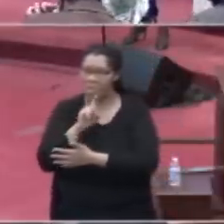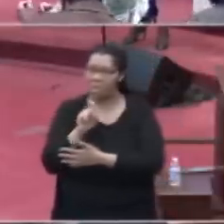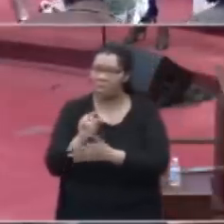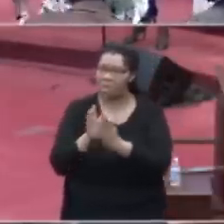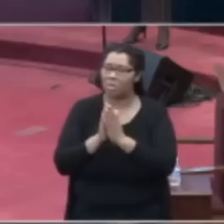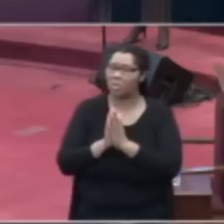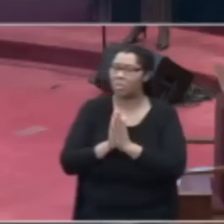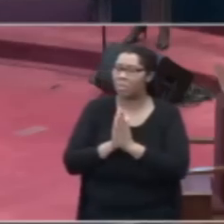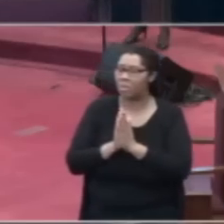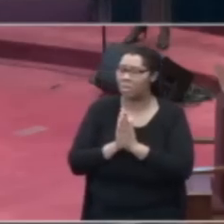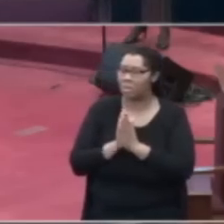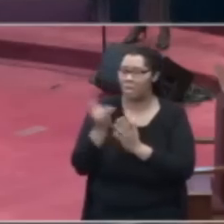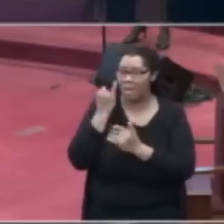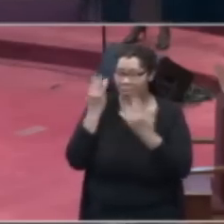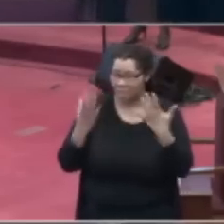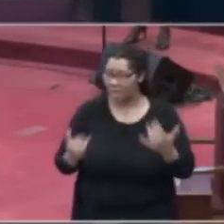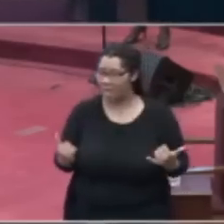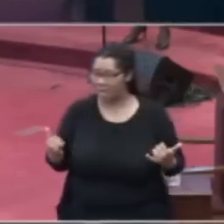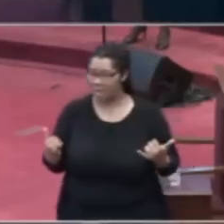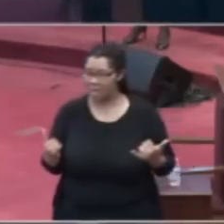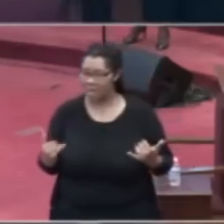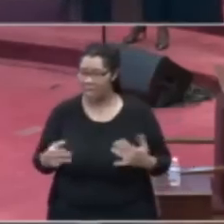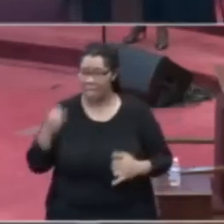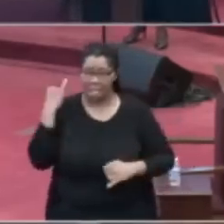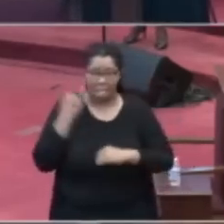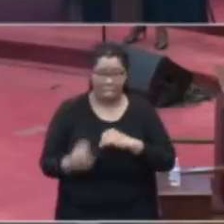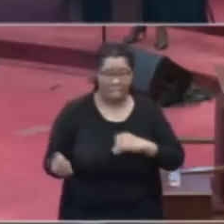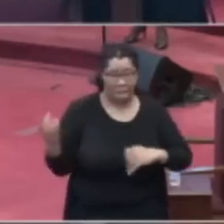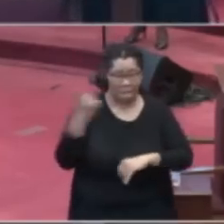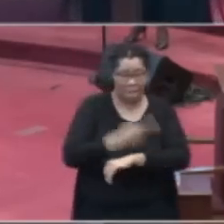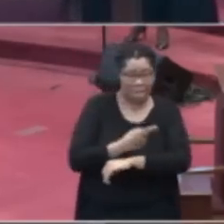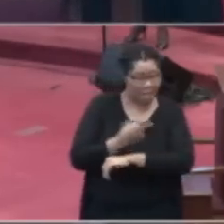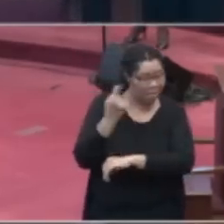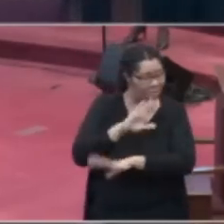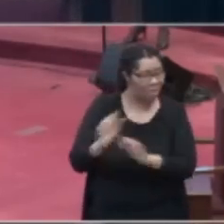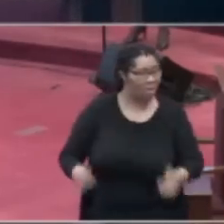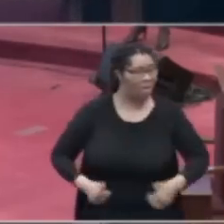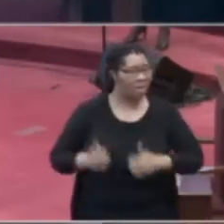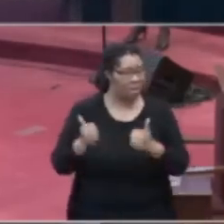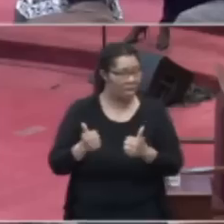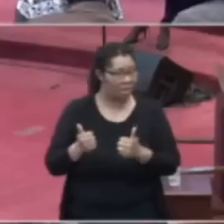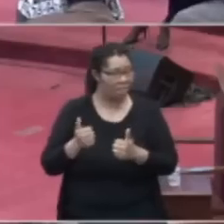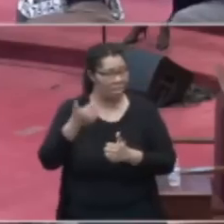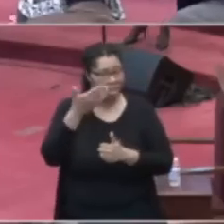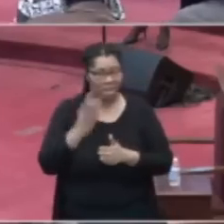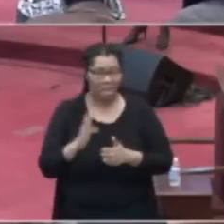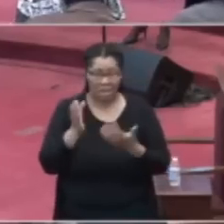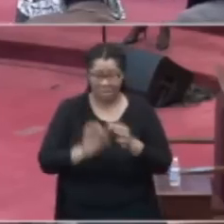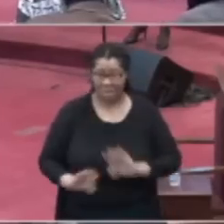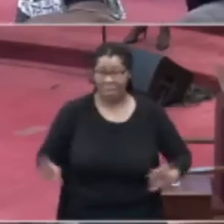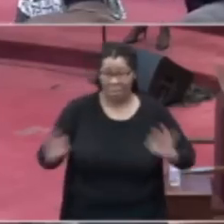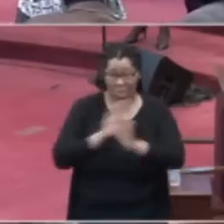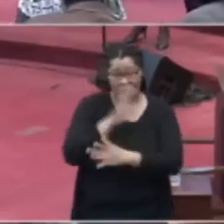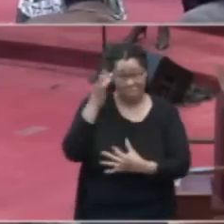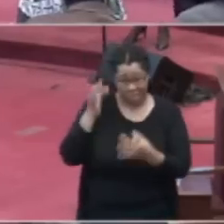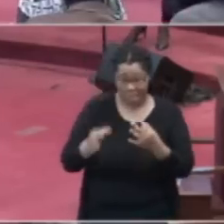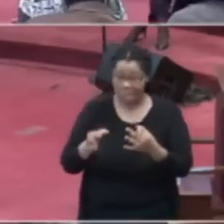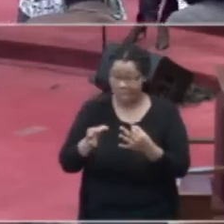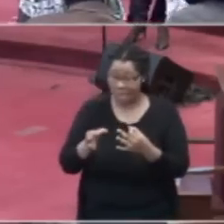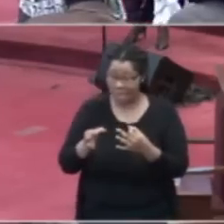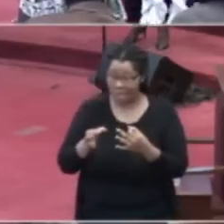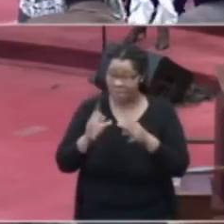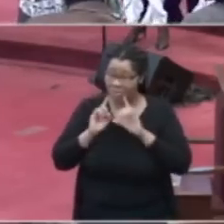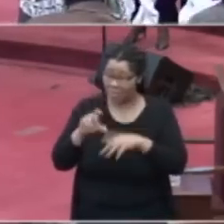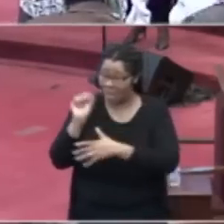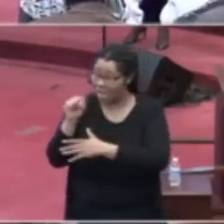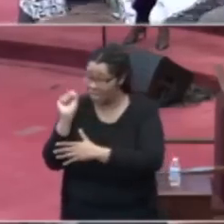this. If today were the last day you would have on this planet, would God be worth the decision for you to say